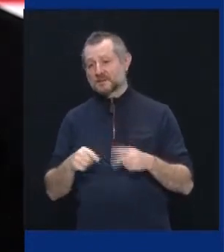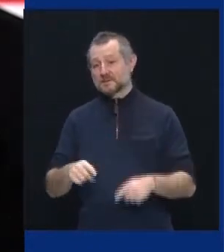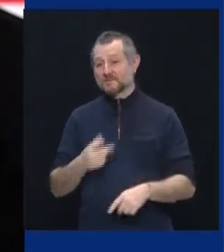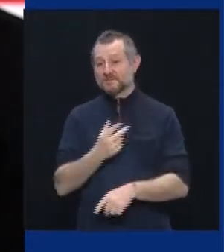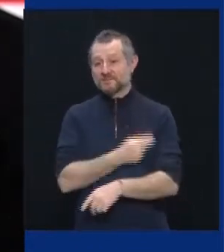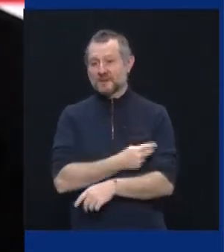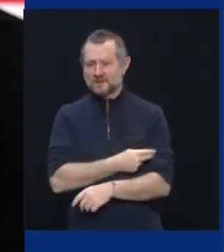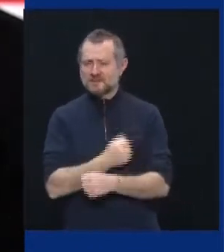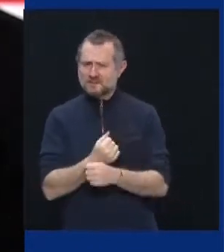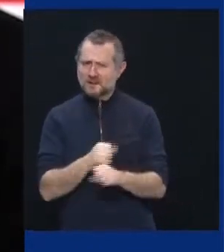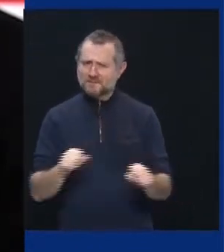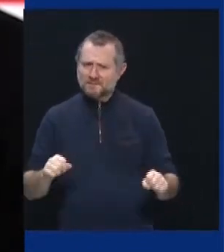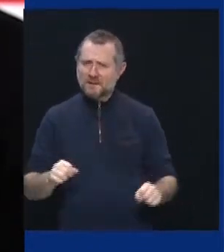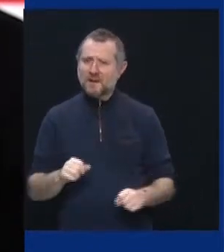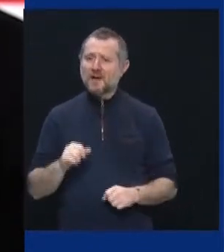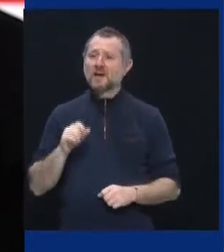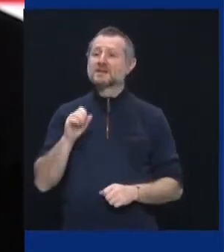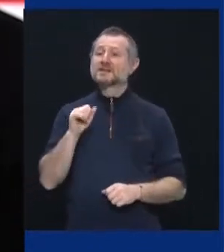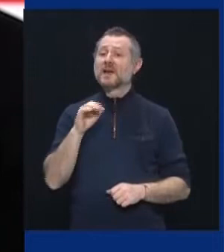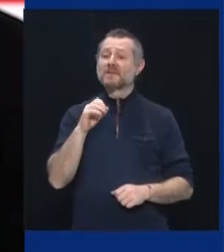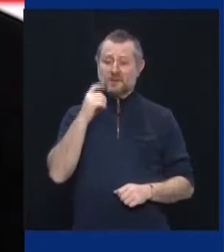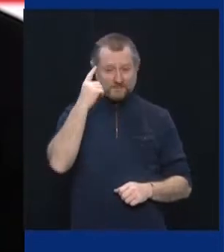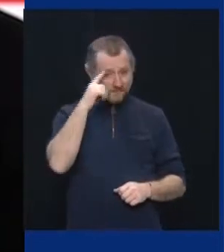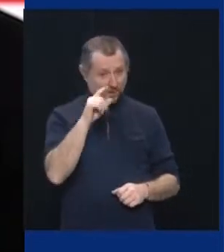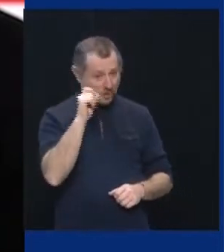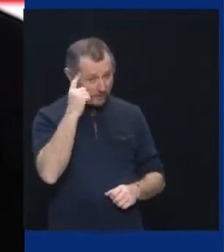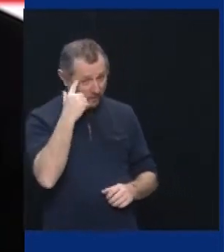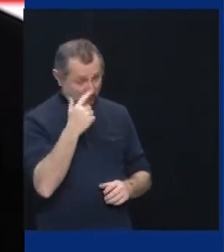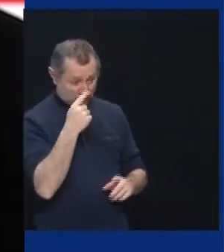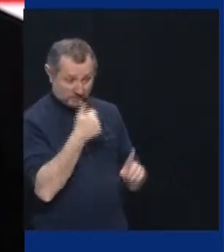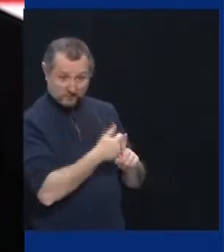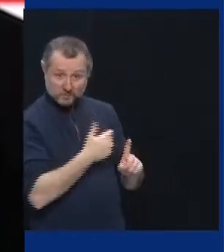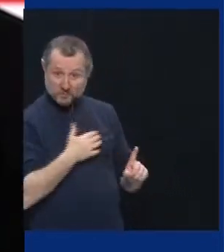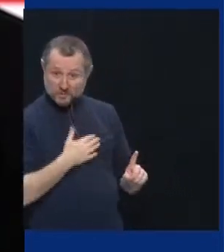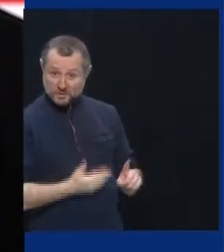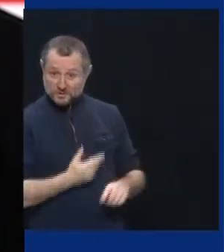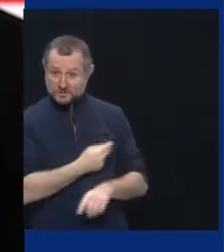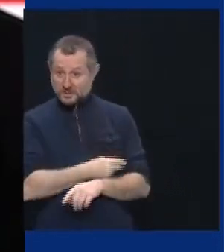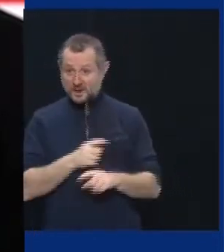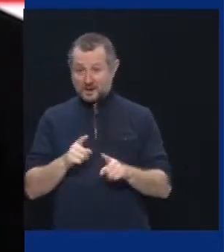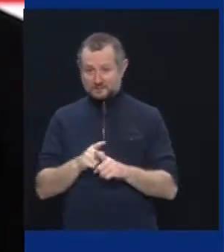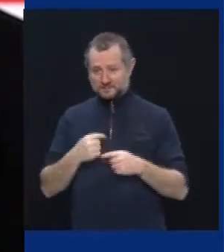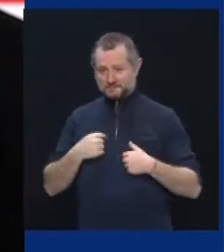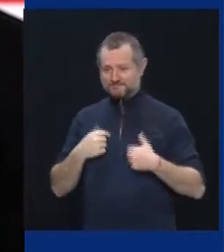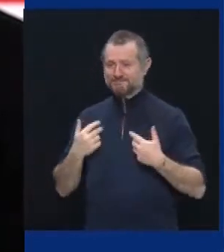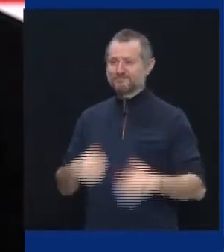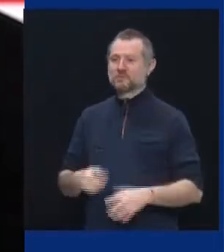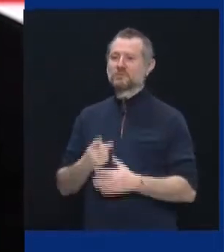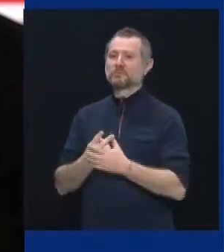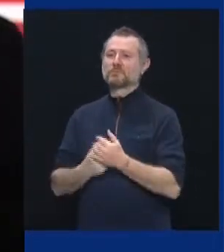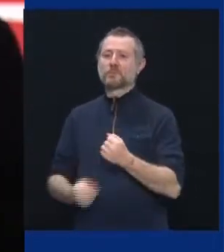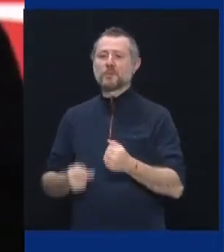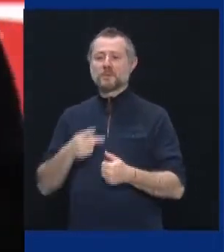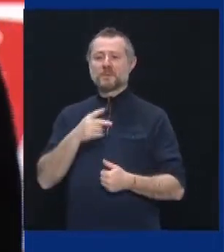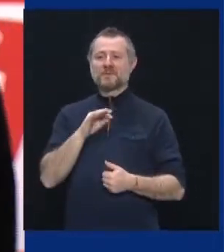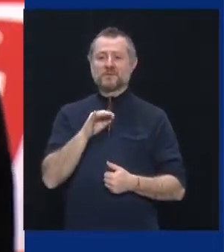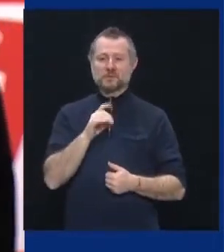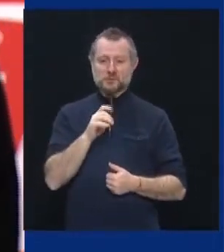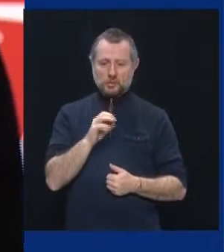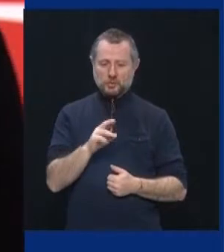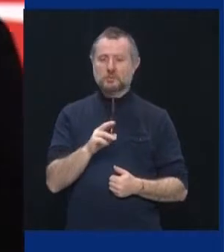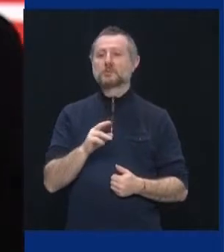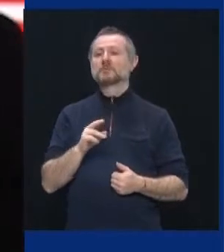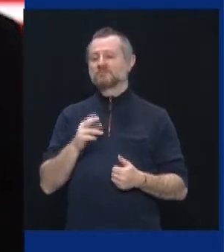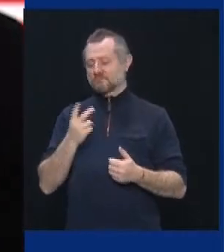for the governor. It's safe enough for me. I've taken both the Pfizer shots. It's safe enough